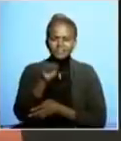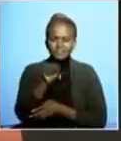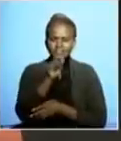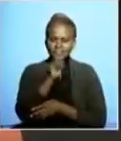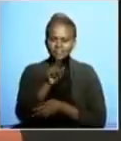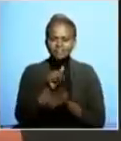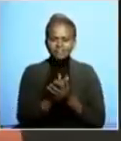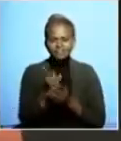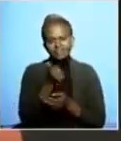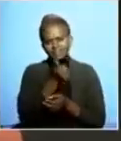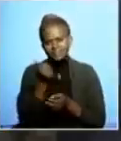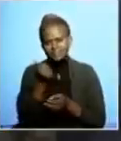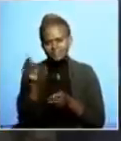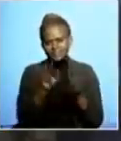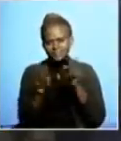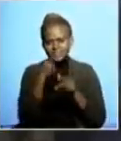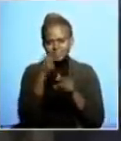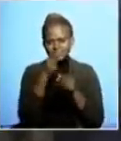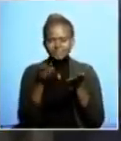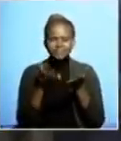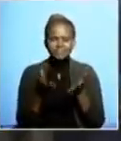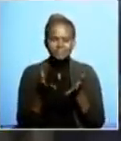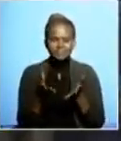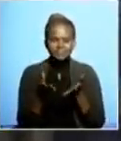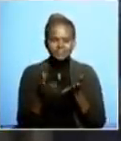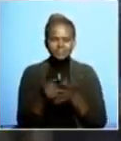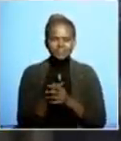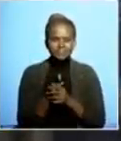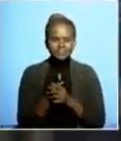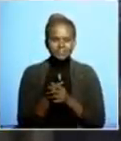And obviously others that are here, and